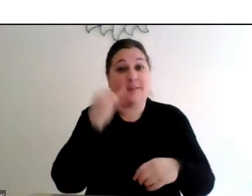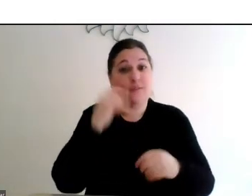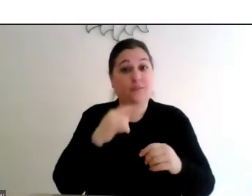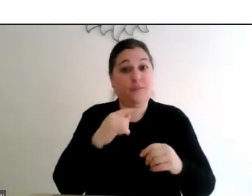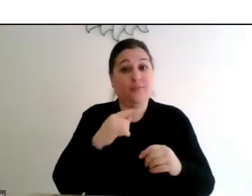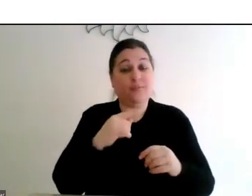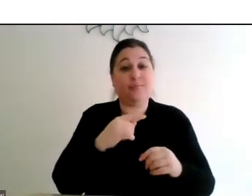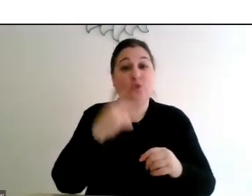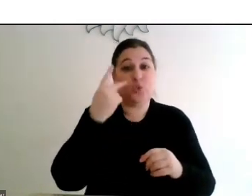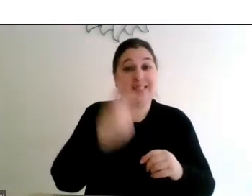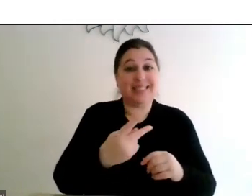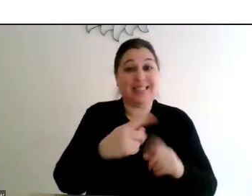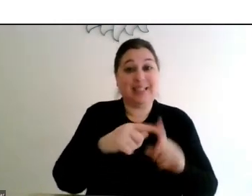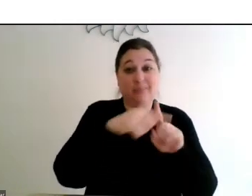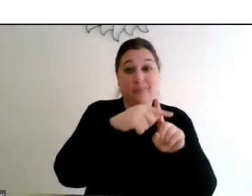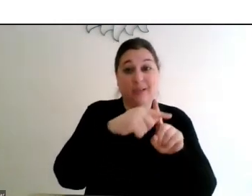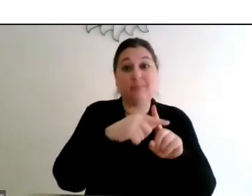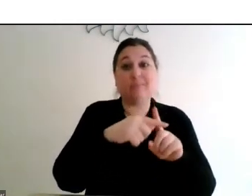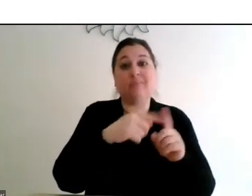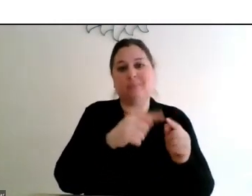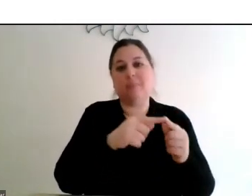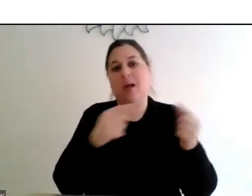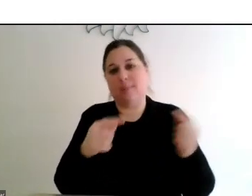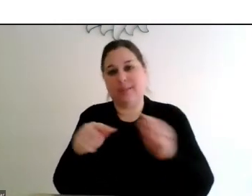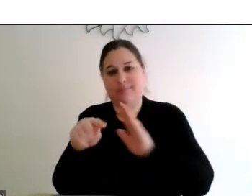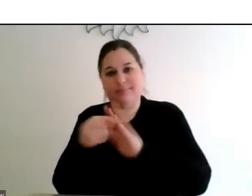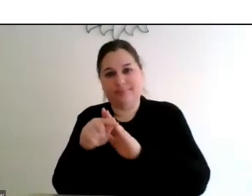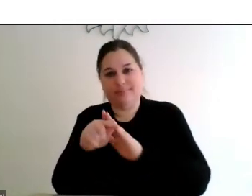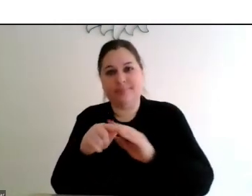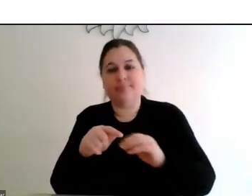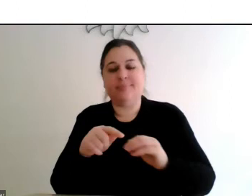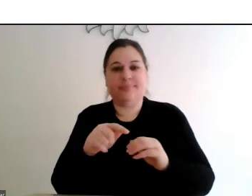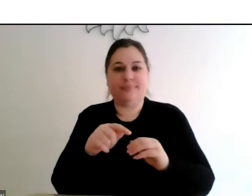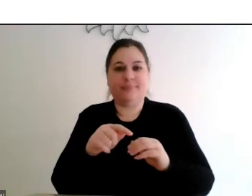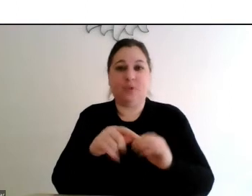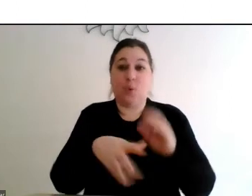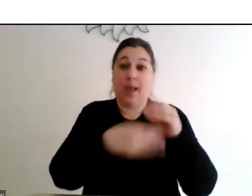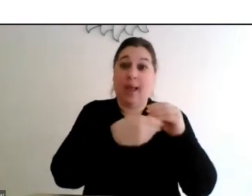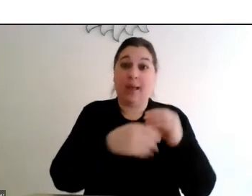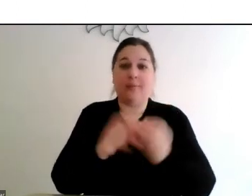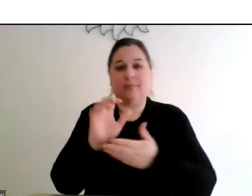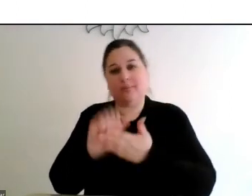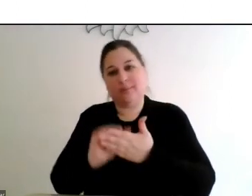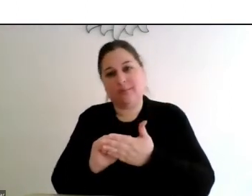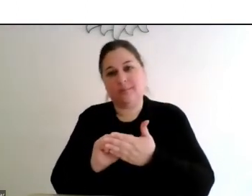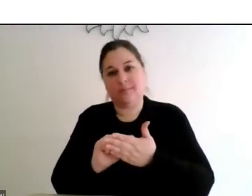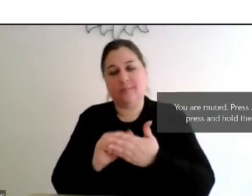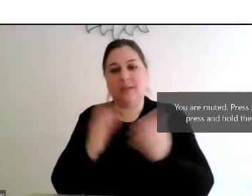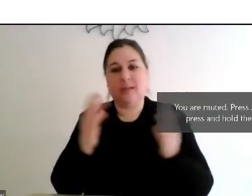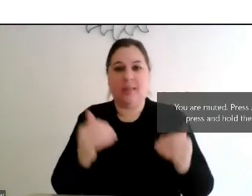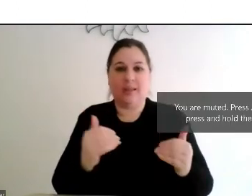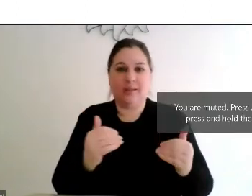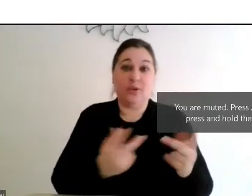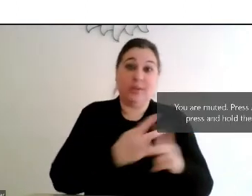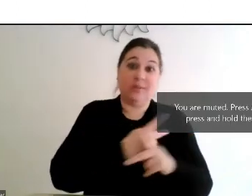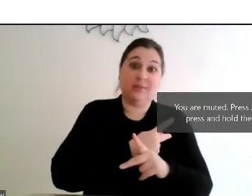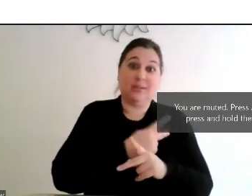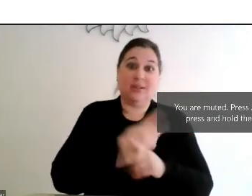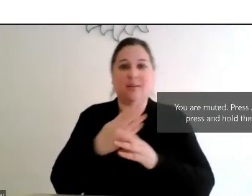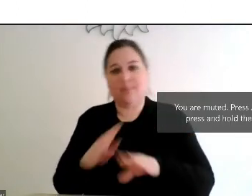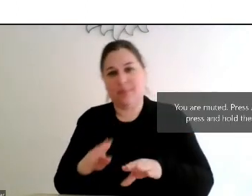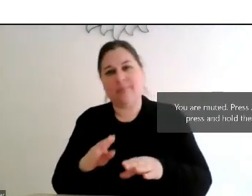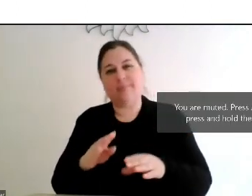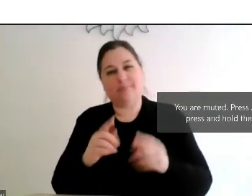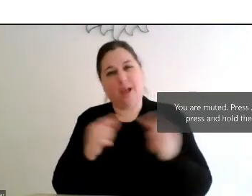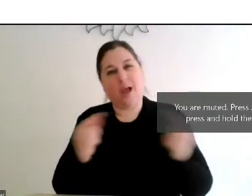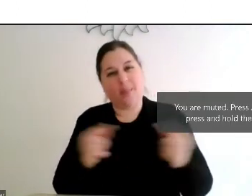addition. If you do multiplication, do division. And if you see division, do